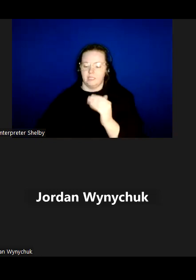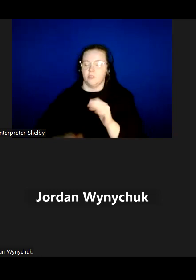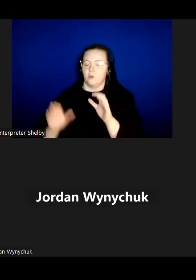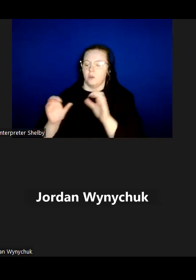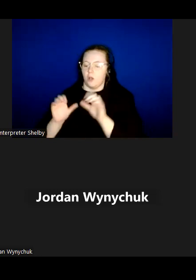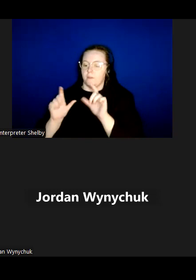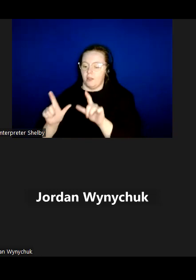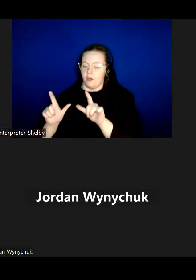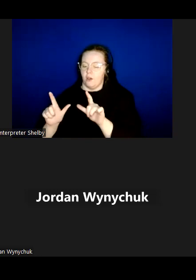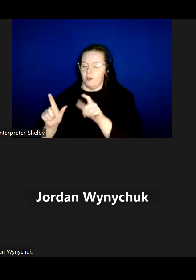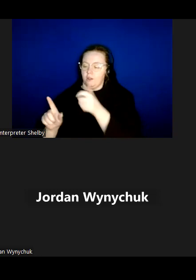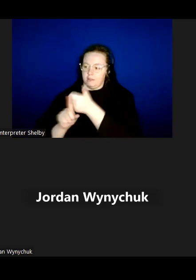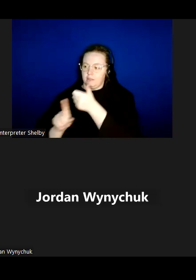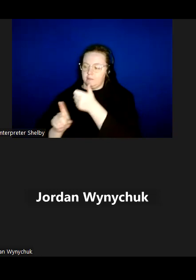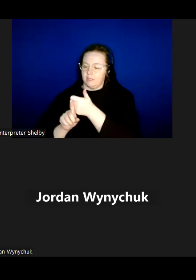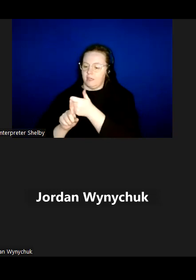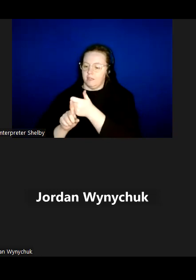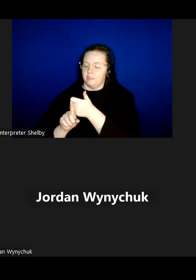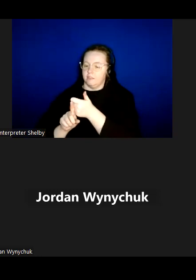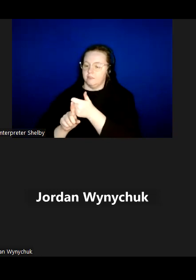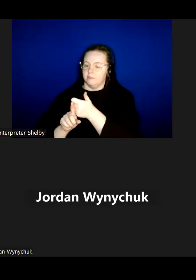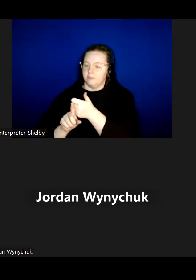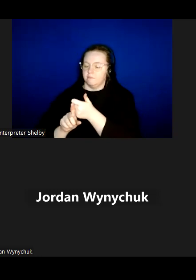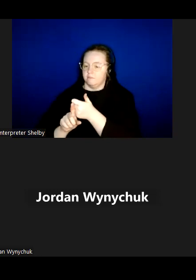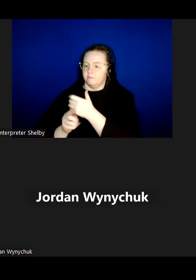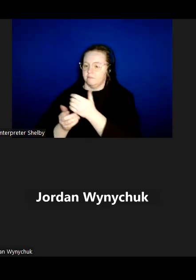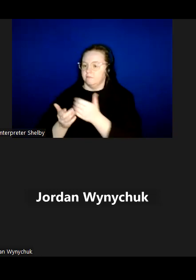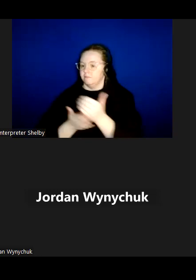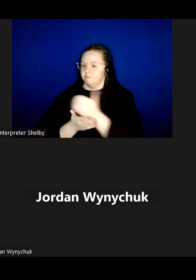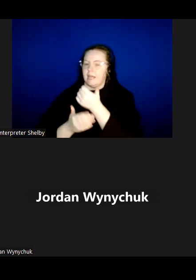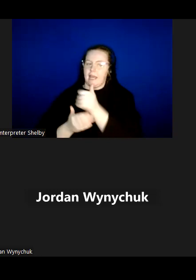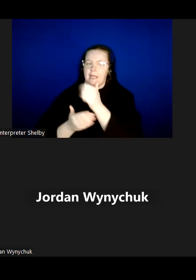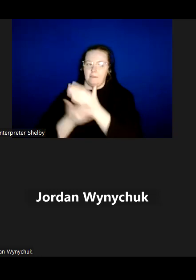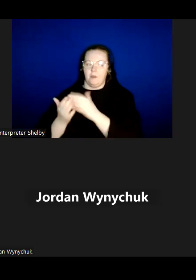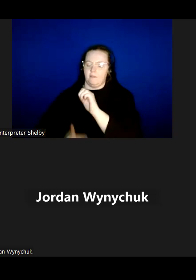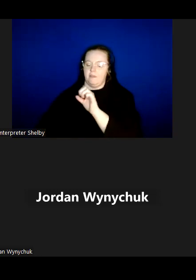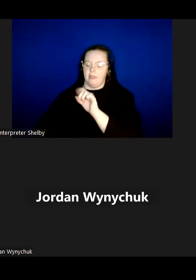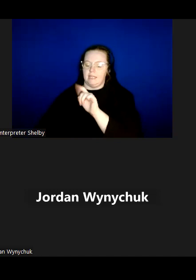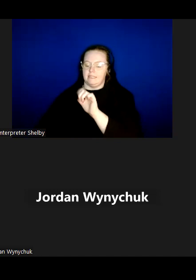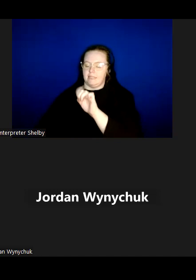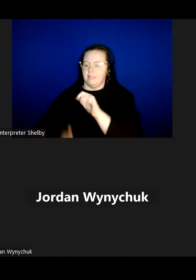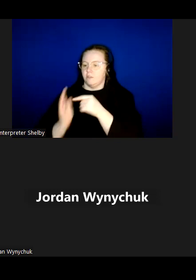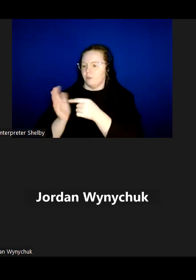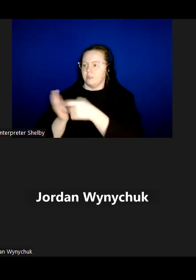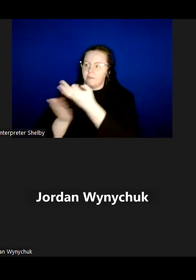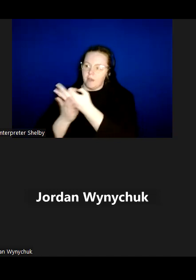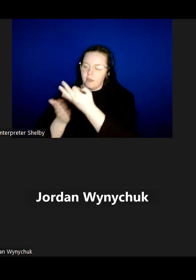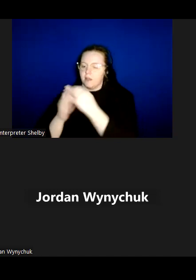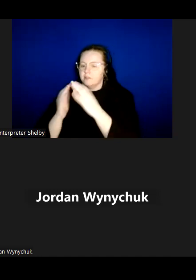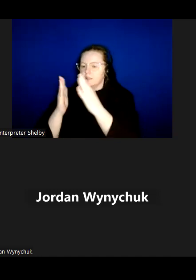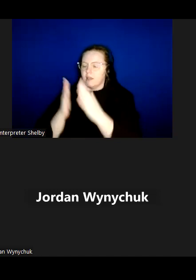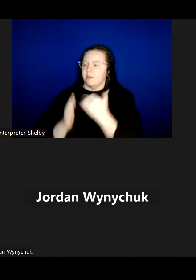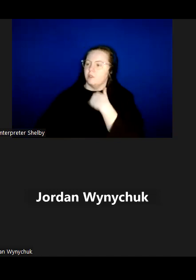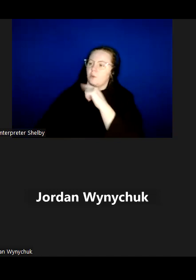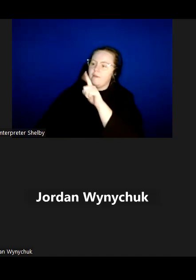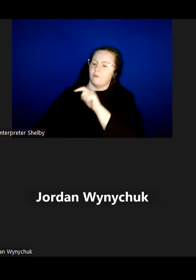law is entitled to any part of the partner's estate, example, the house, finances, entitlement. So we just have a question about